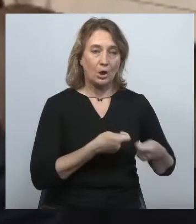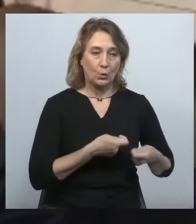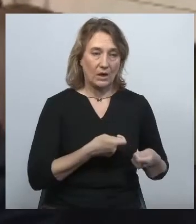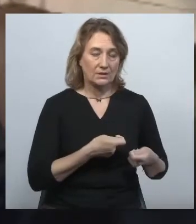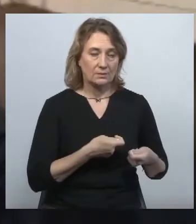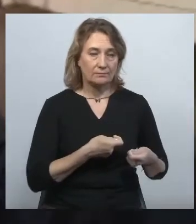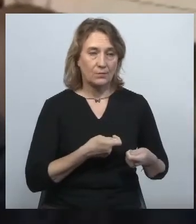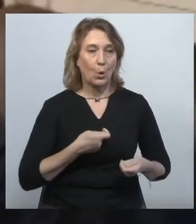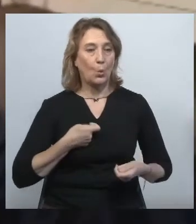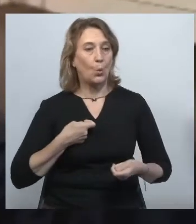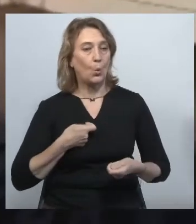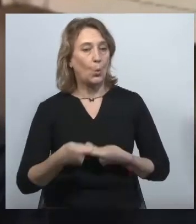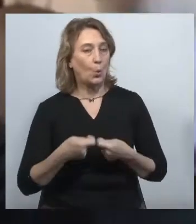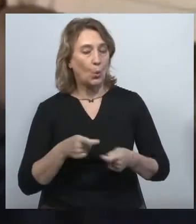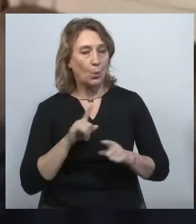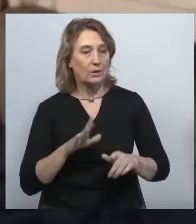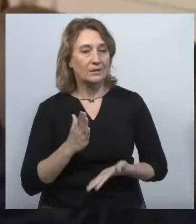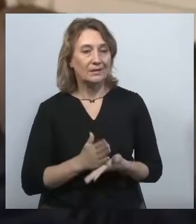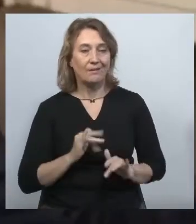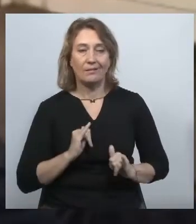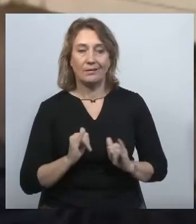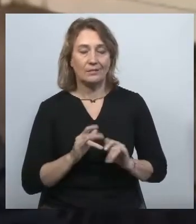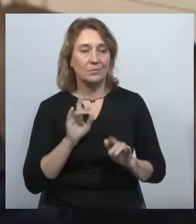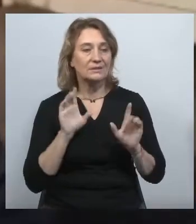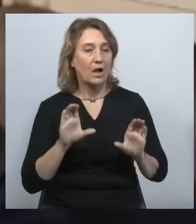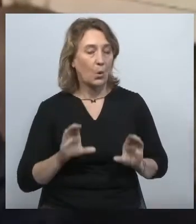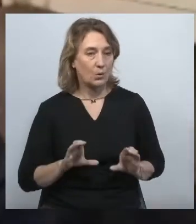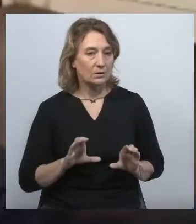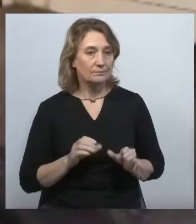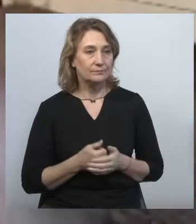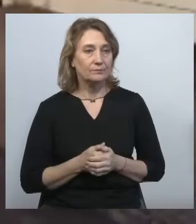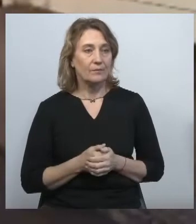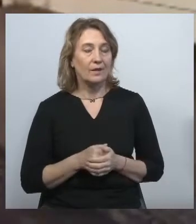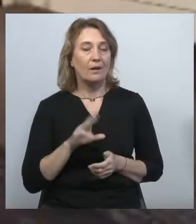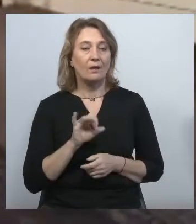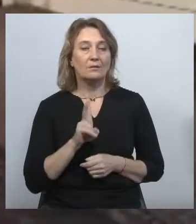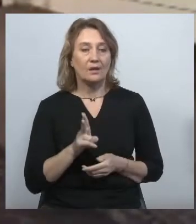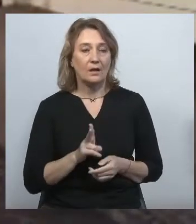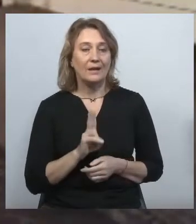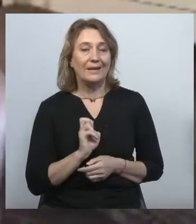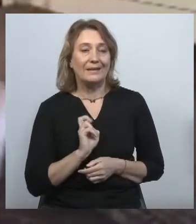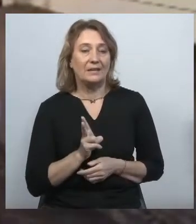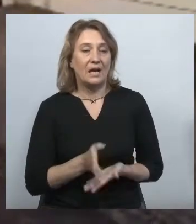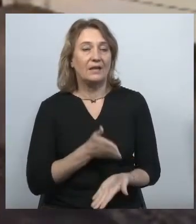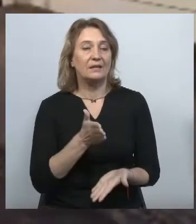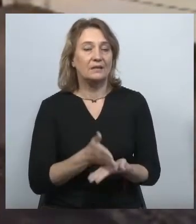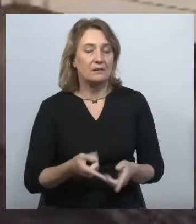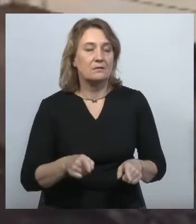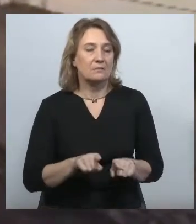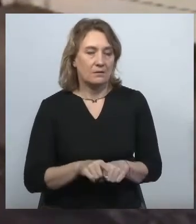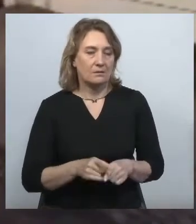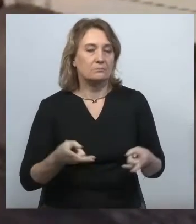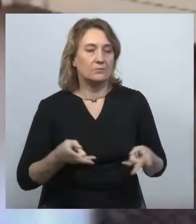irrelevant, the law is irrelevant. It is what it is, and you have to live with it. Self-regulation is a relationship between